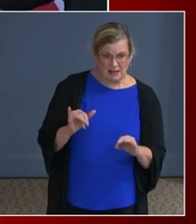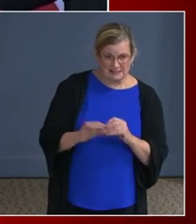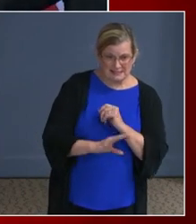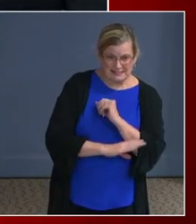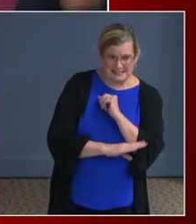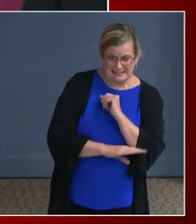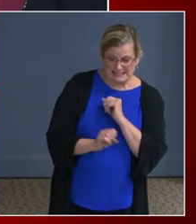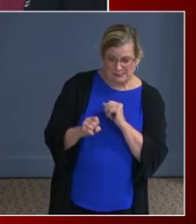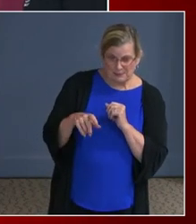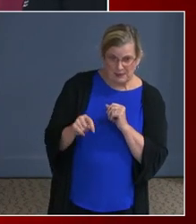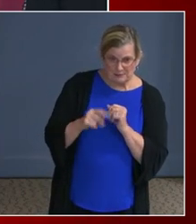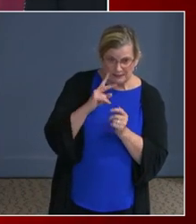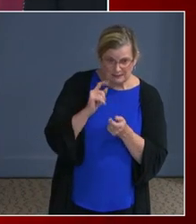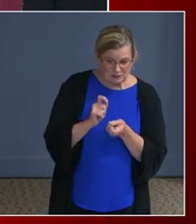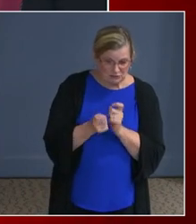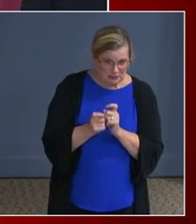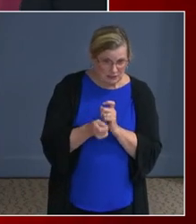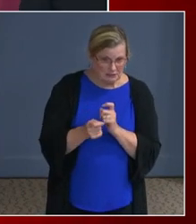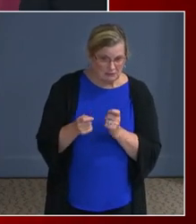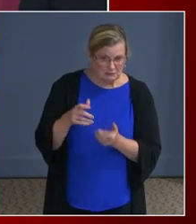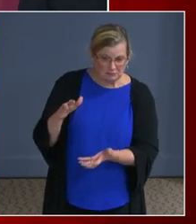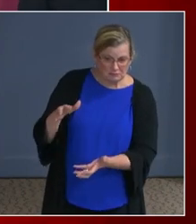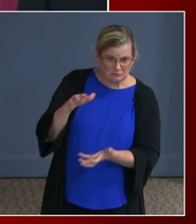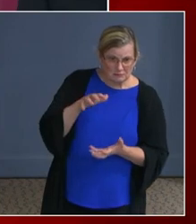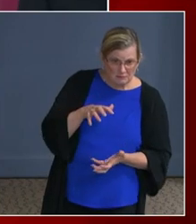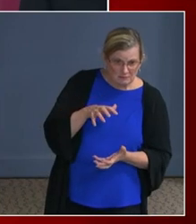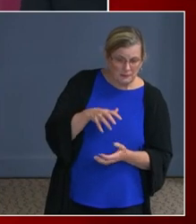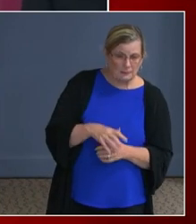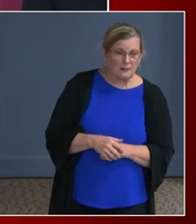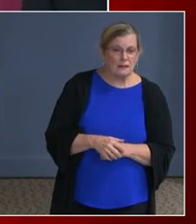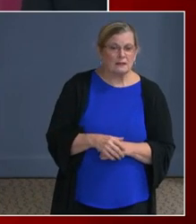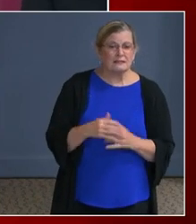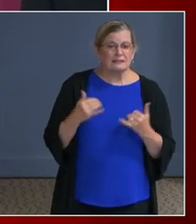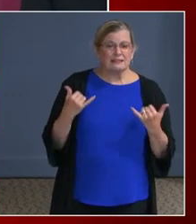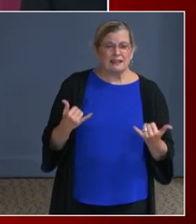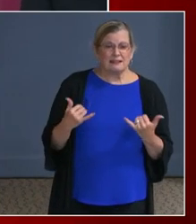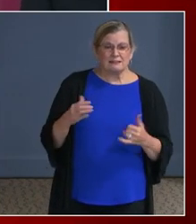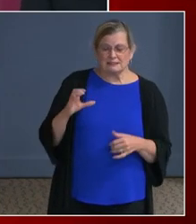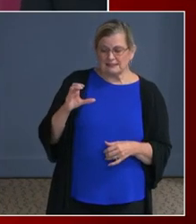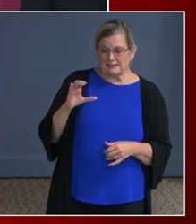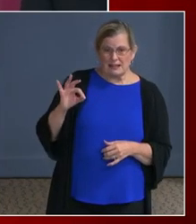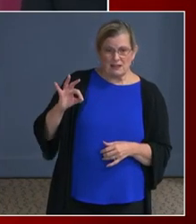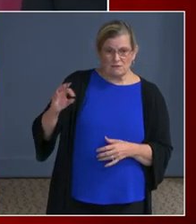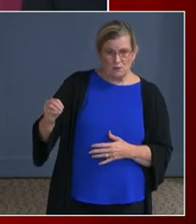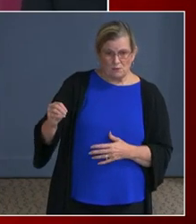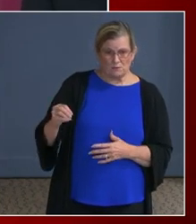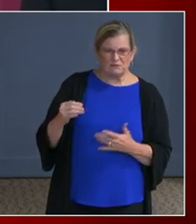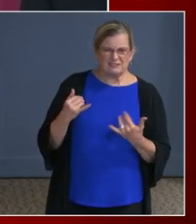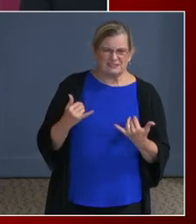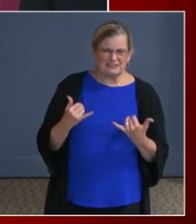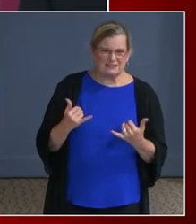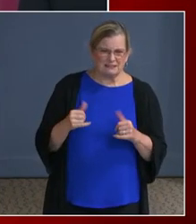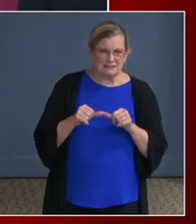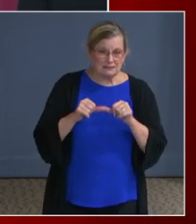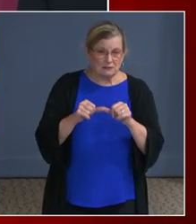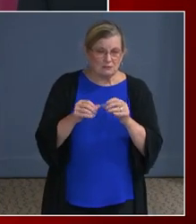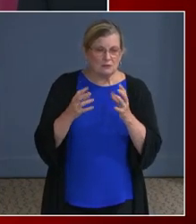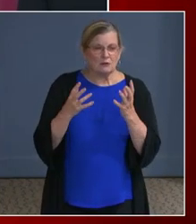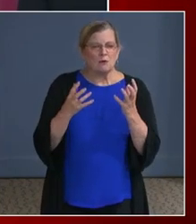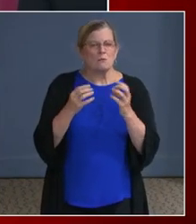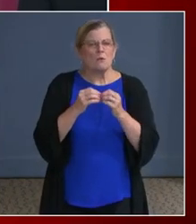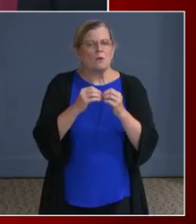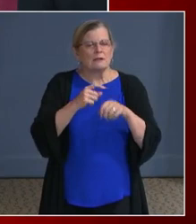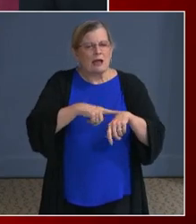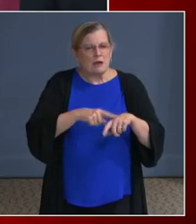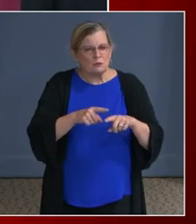action. What the CFO continues to want more time to evaluate is fiscal 21, which